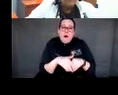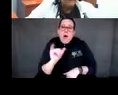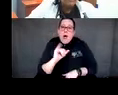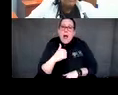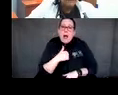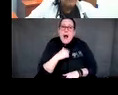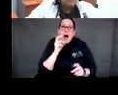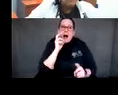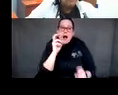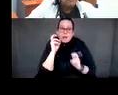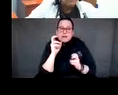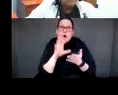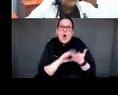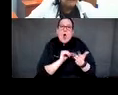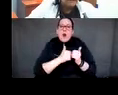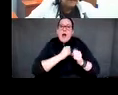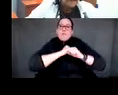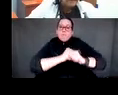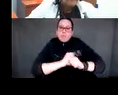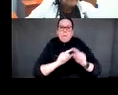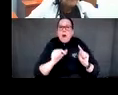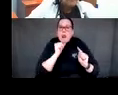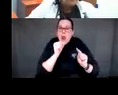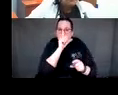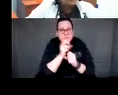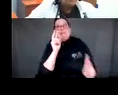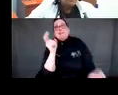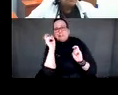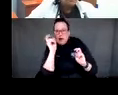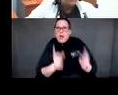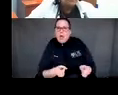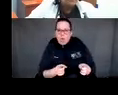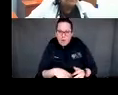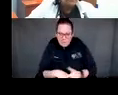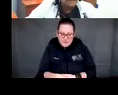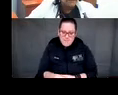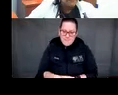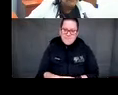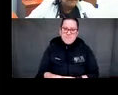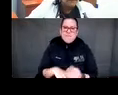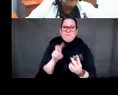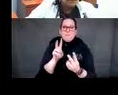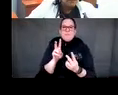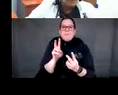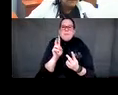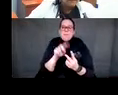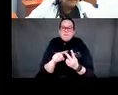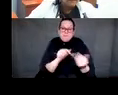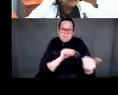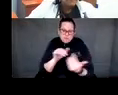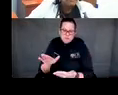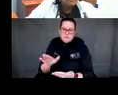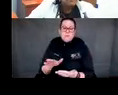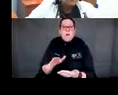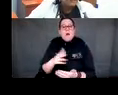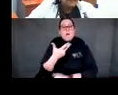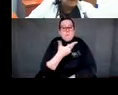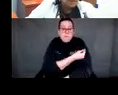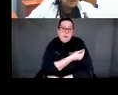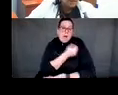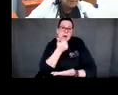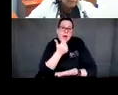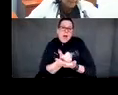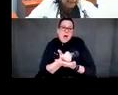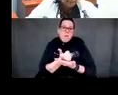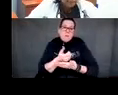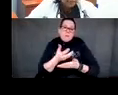without actually having you to be infected. And it does it by two ways. It induces a type of cells called B cells to produce